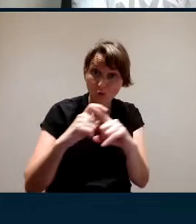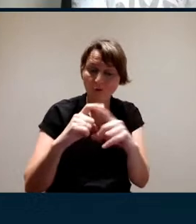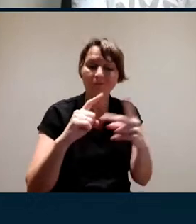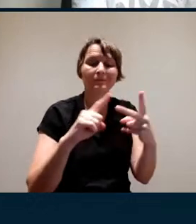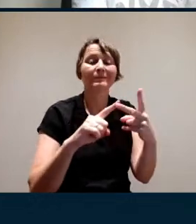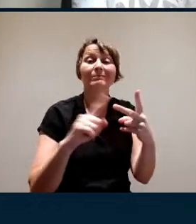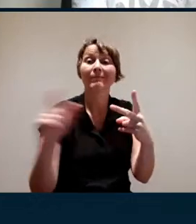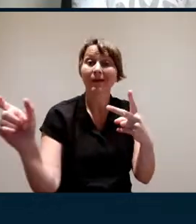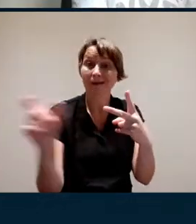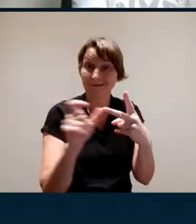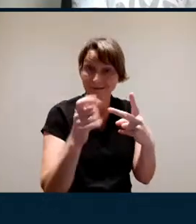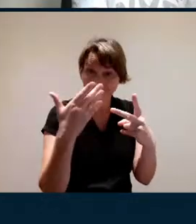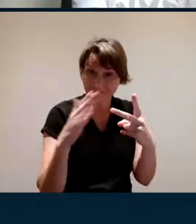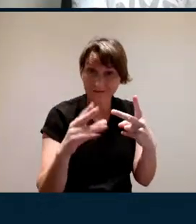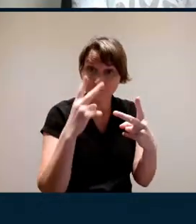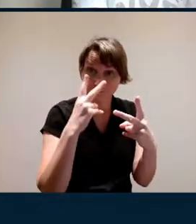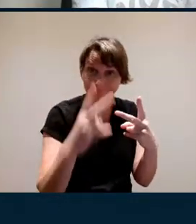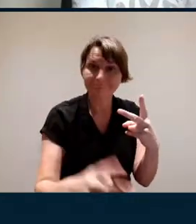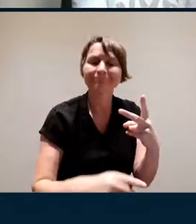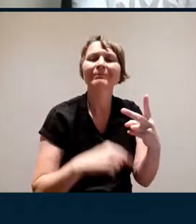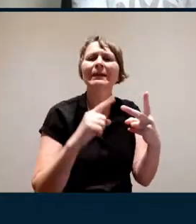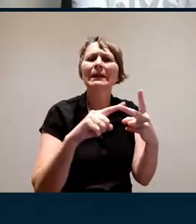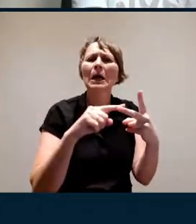of that extension.